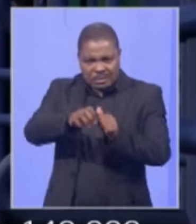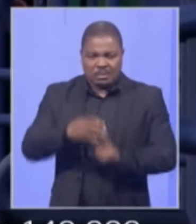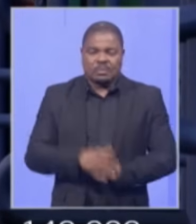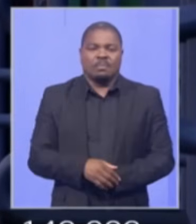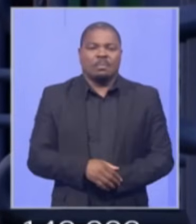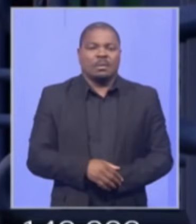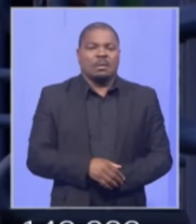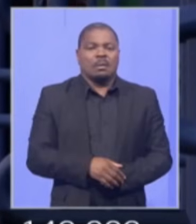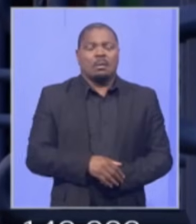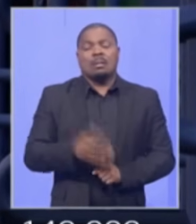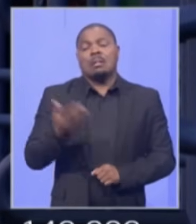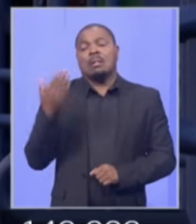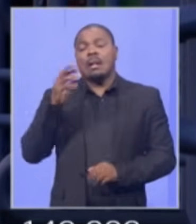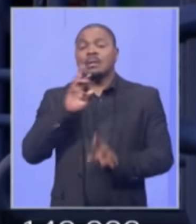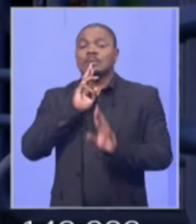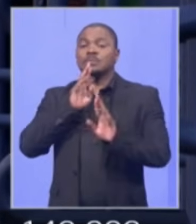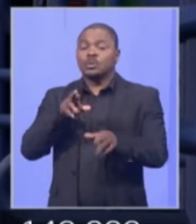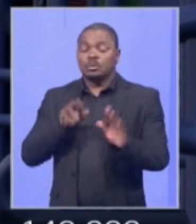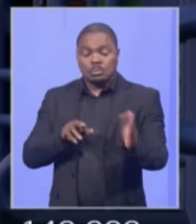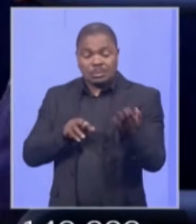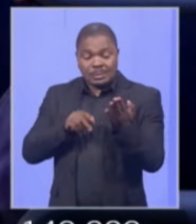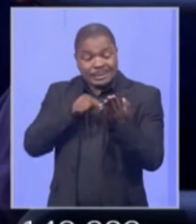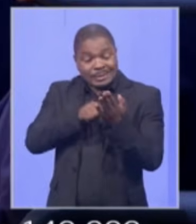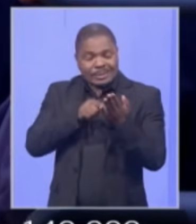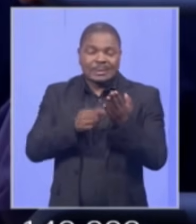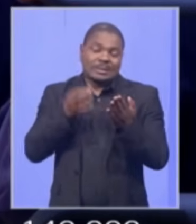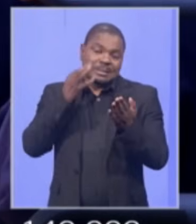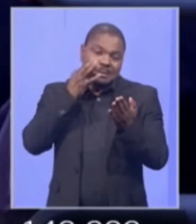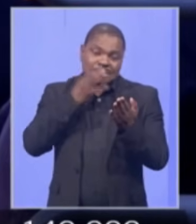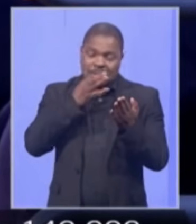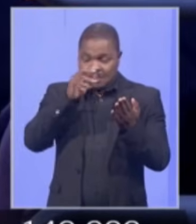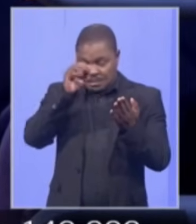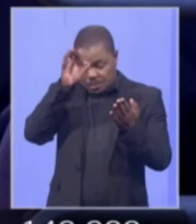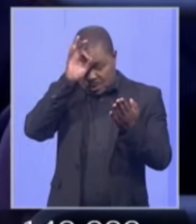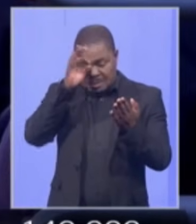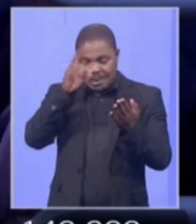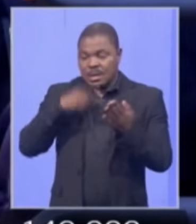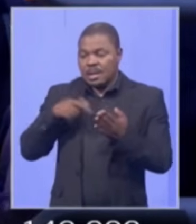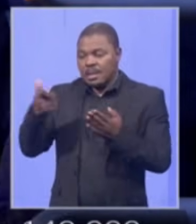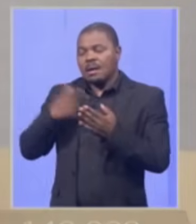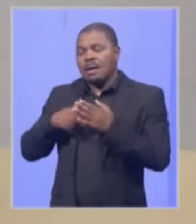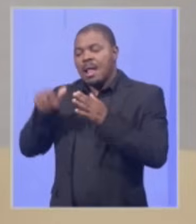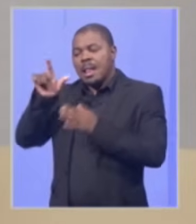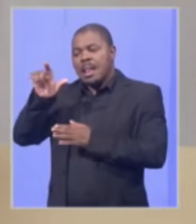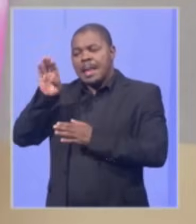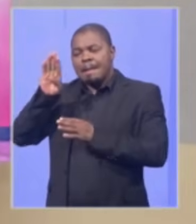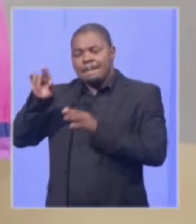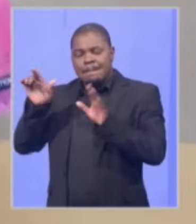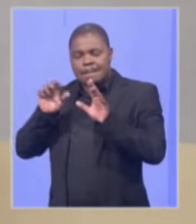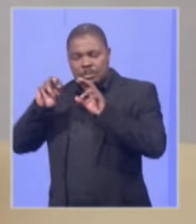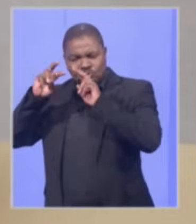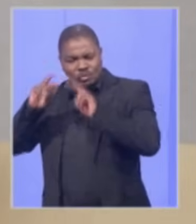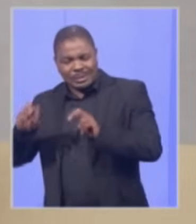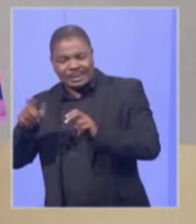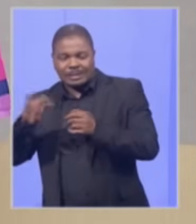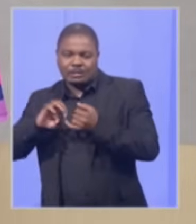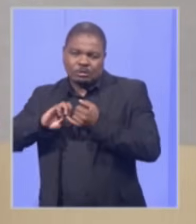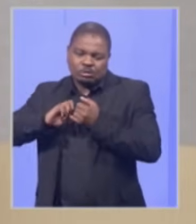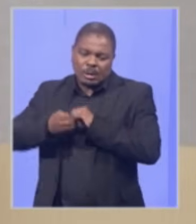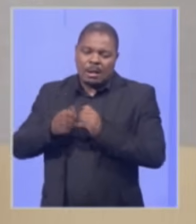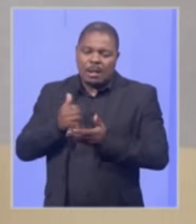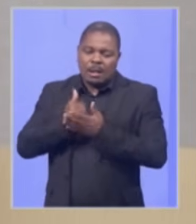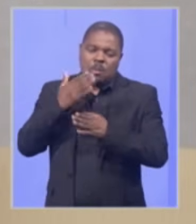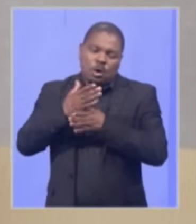e re botsweng ka kgwedi ya Mopitlwe, sepodisi sa re tshwaragano ya bone le forensic laboratory e thusa go samagana le bothata